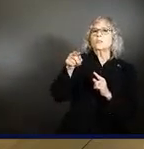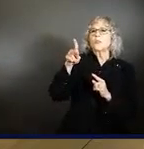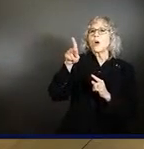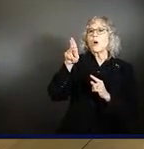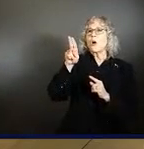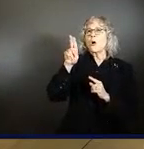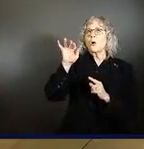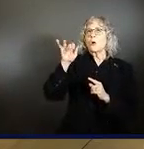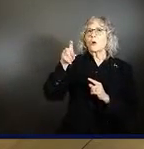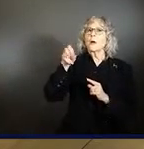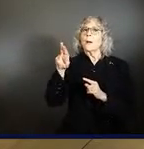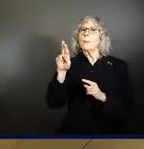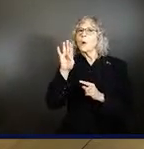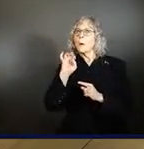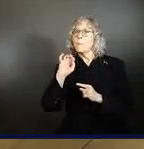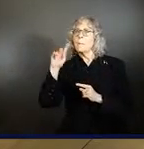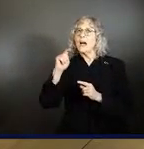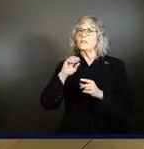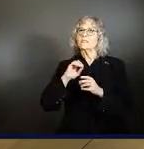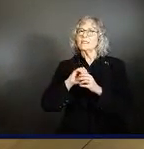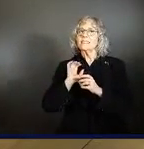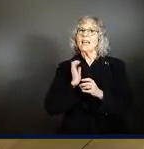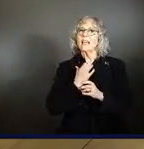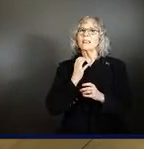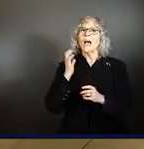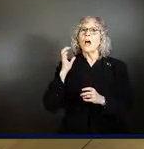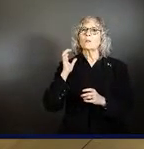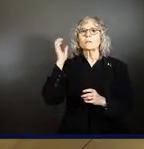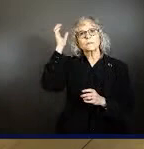own solar system. Yeah.